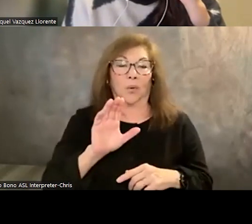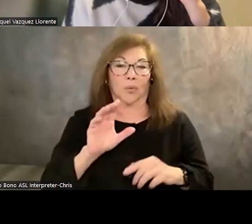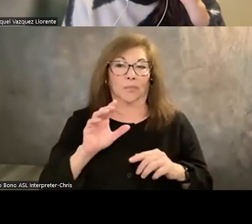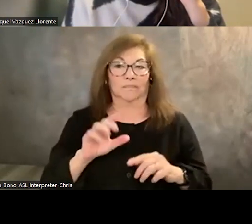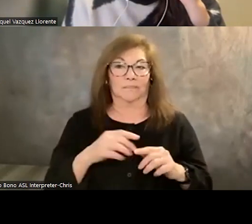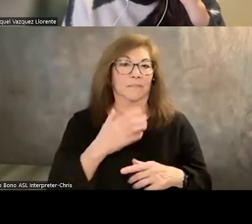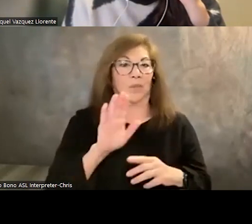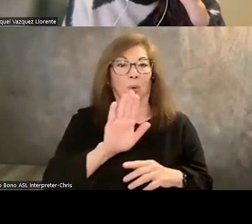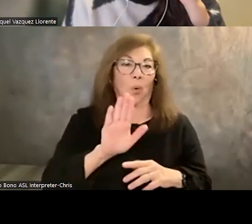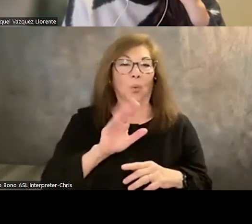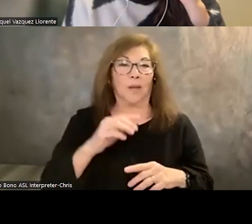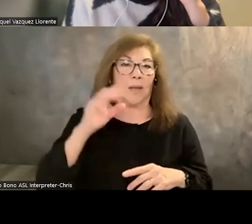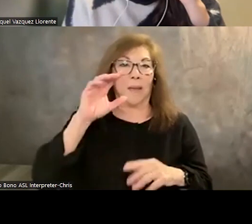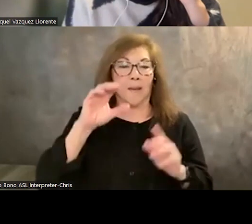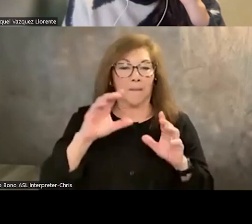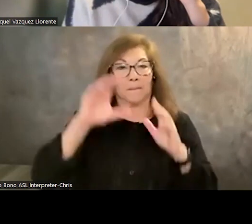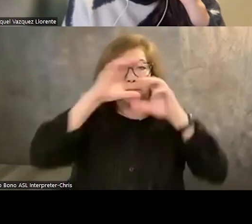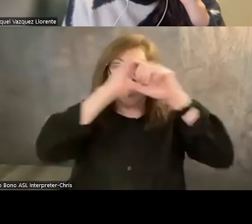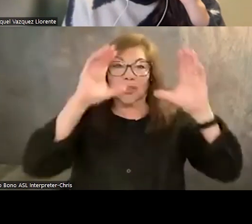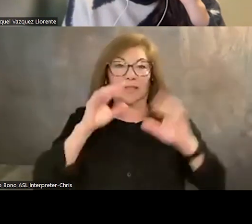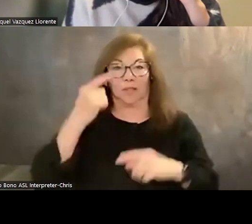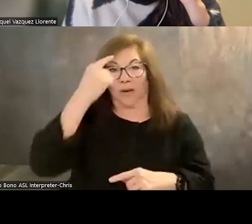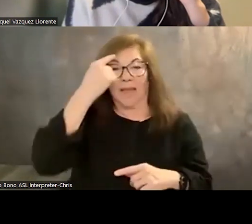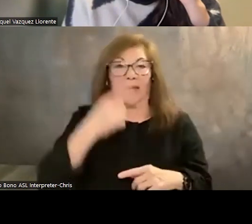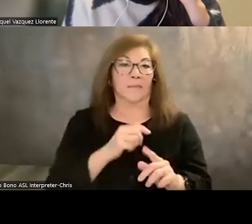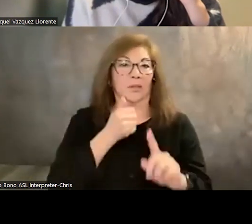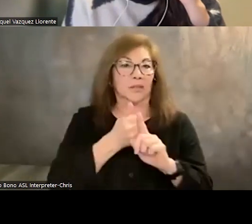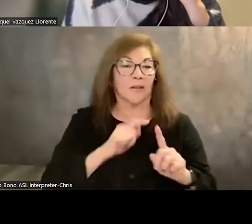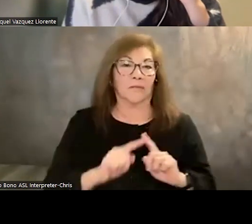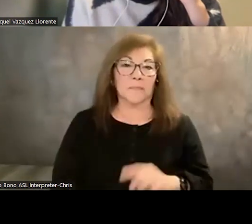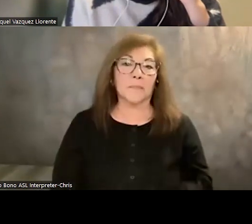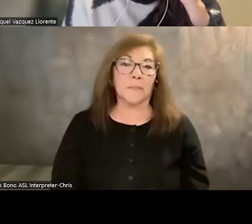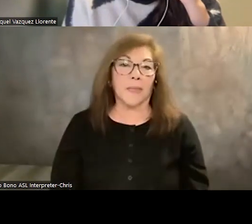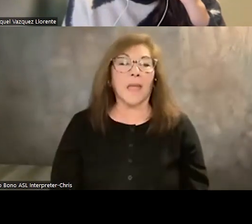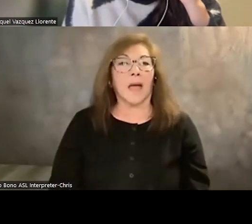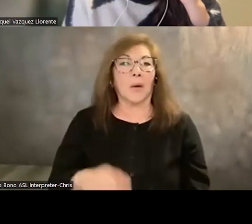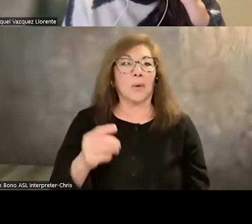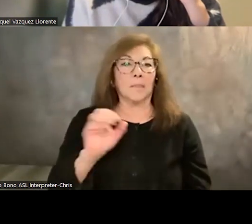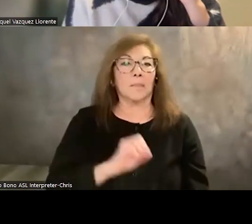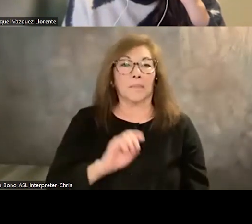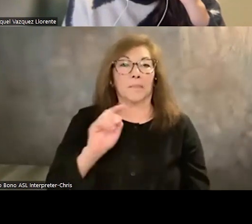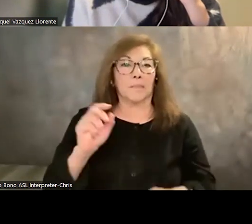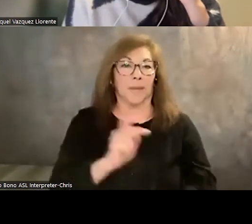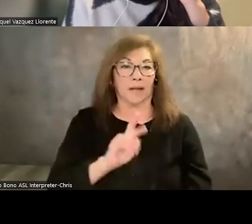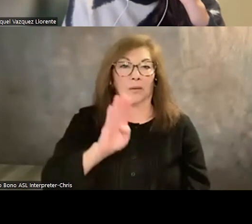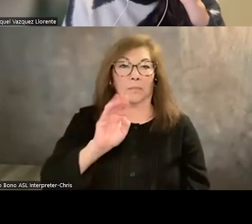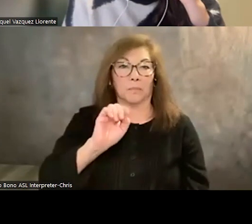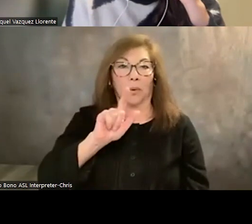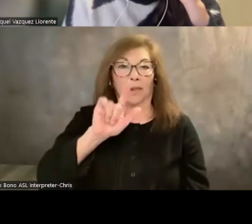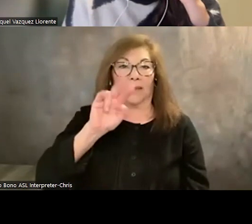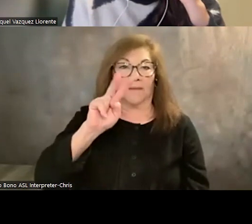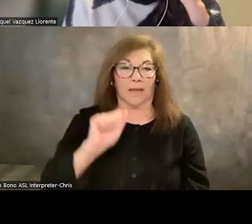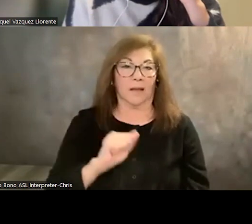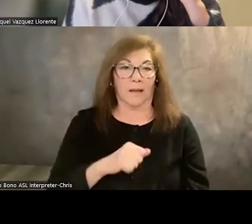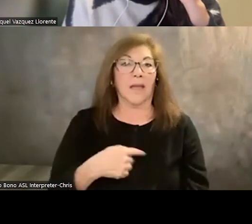yourself. And I went back to Bolivia. And then I realized that